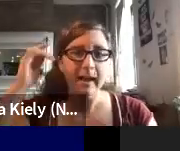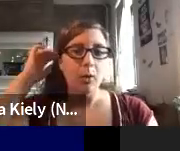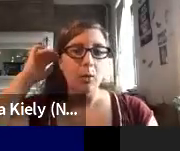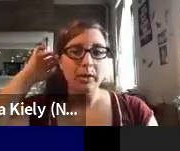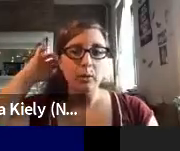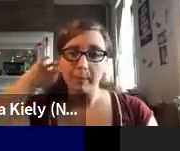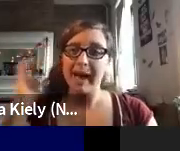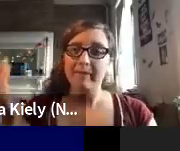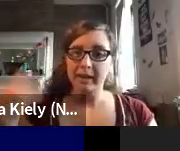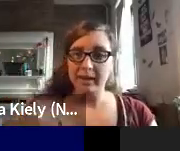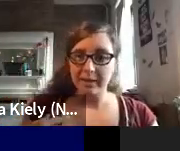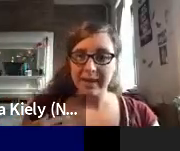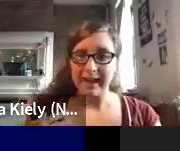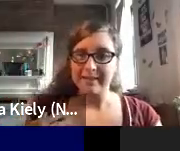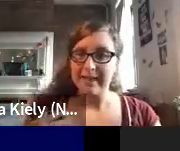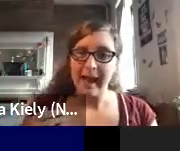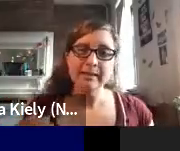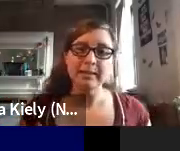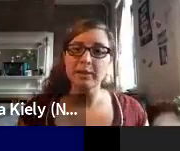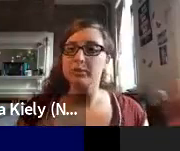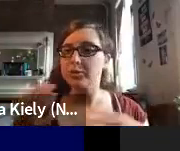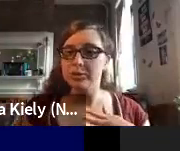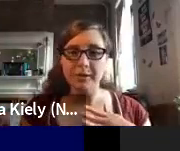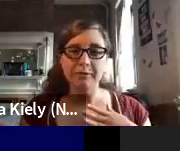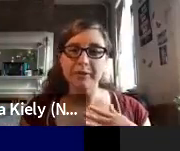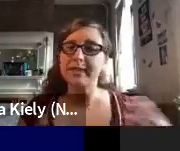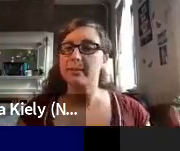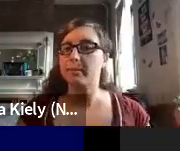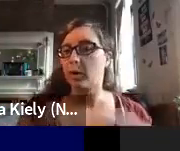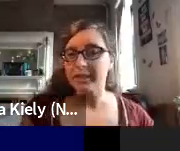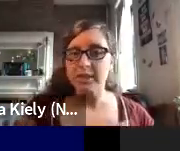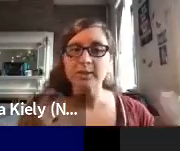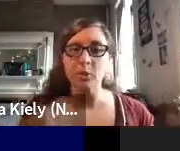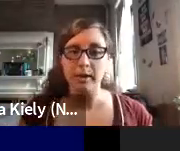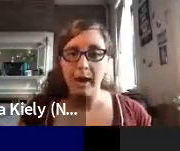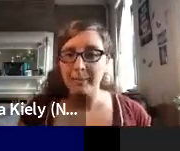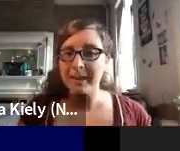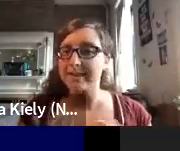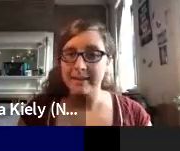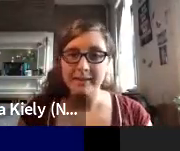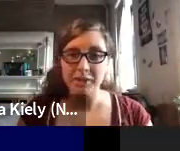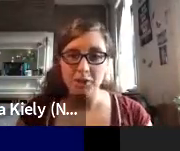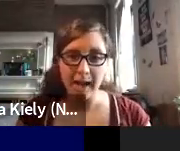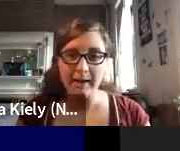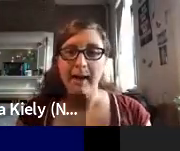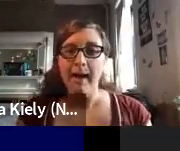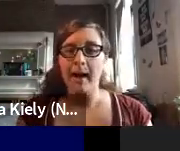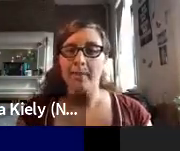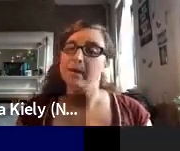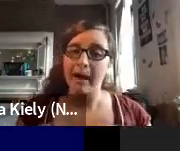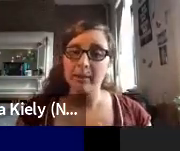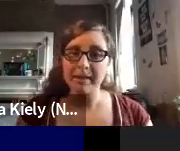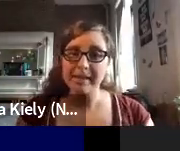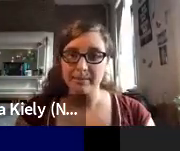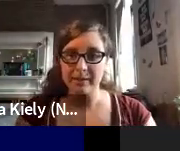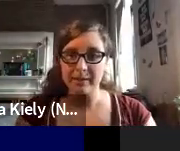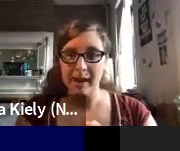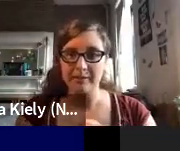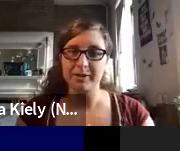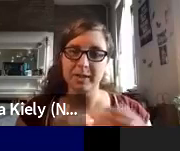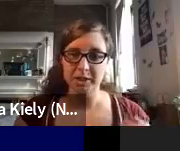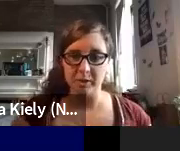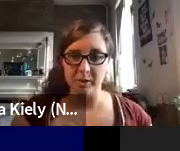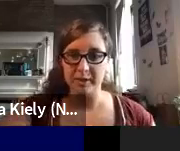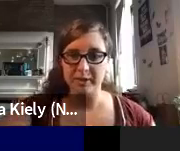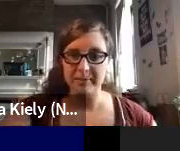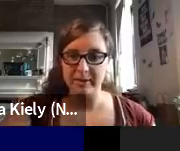said, we will be having a Q&A at the end, so do feel free to put questions or comments in the chat, and I will be keeping track